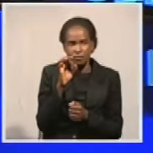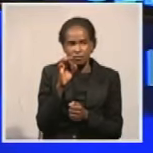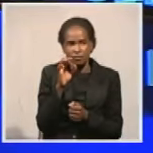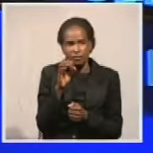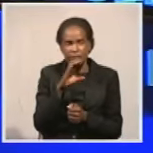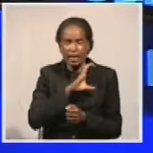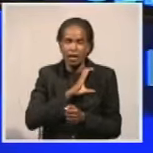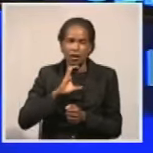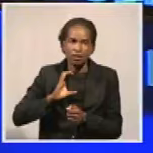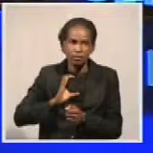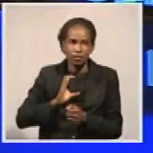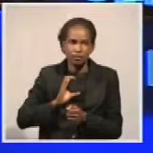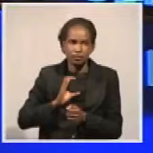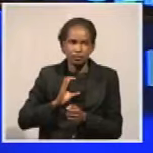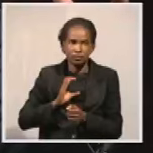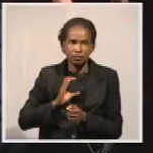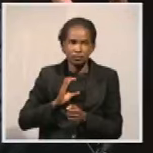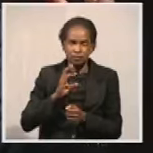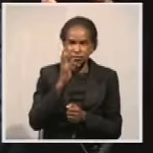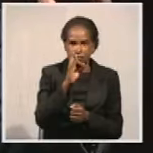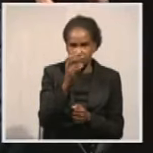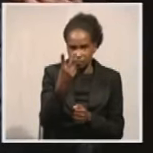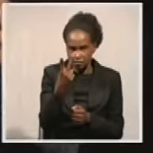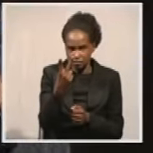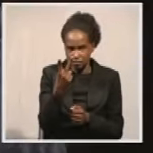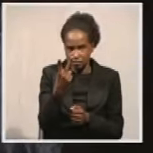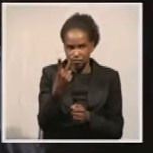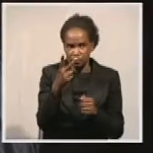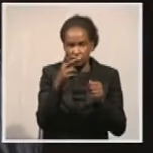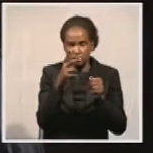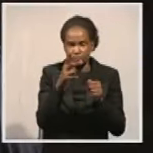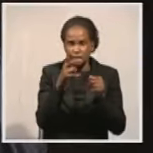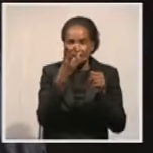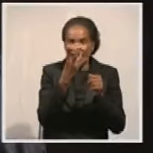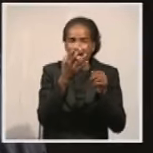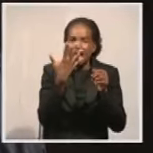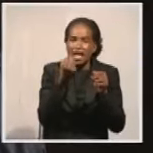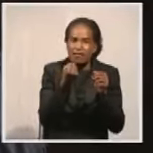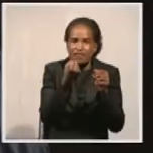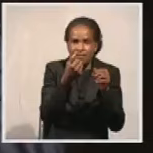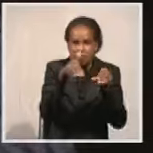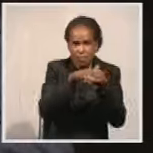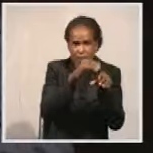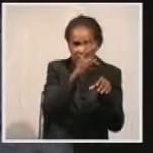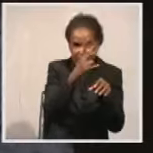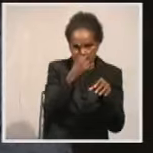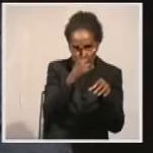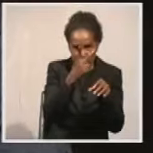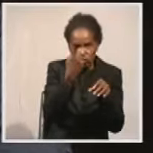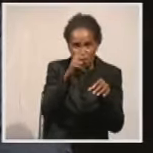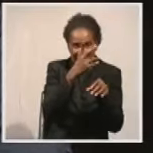The committee of, because you had the 72, the assembly, yes. Then you had the smaller committee of 21. 21. Ah.